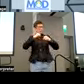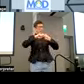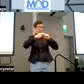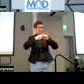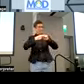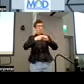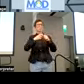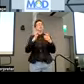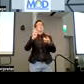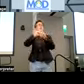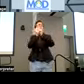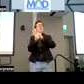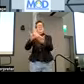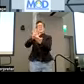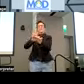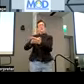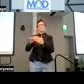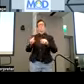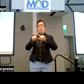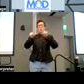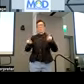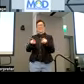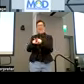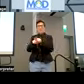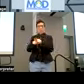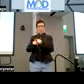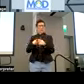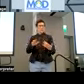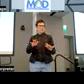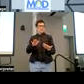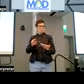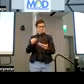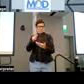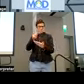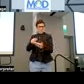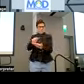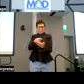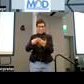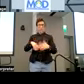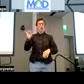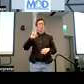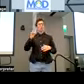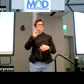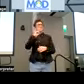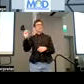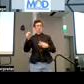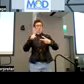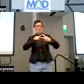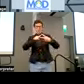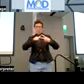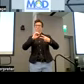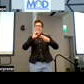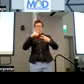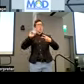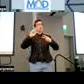was really critical. We did many, many cases, but the Massachusetts ones were Staples and CVS. We did